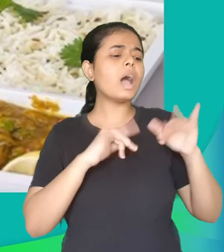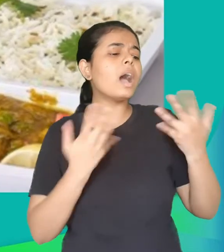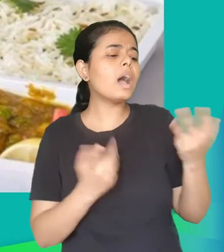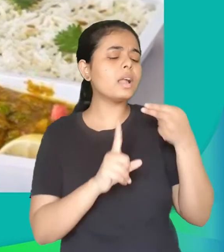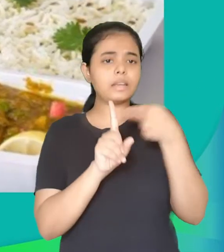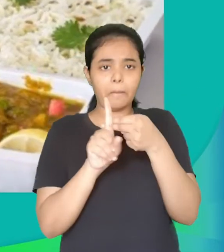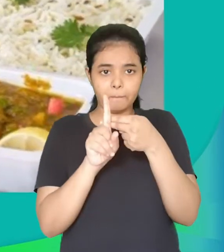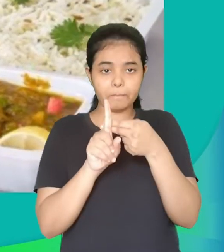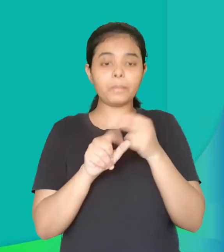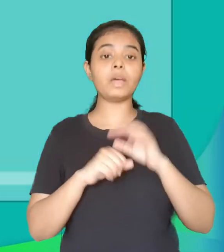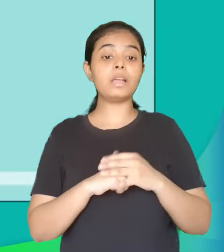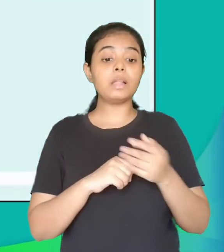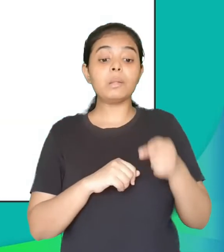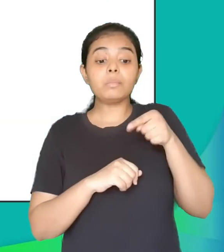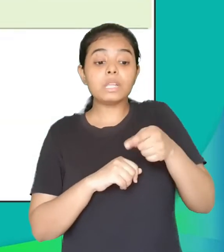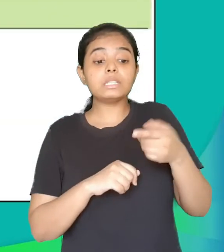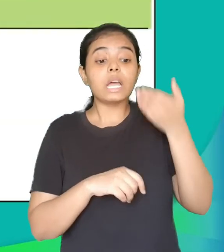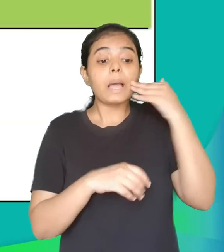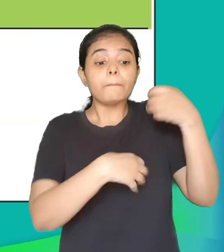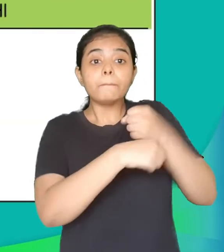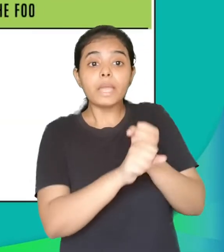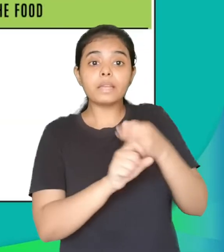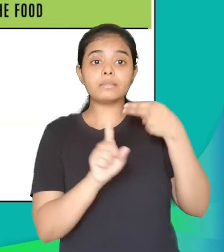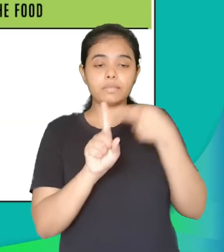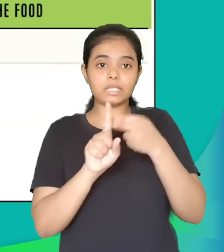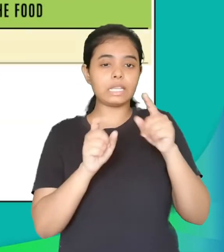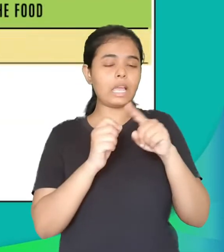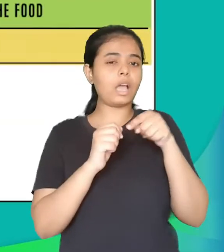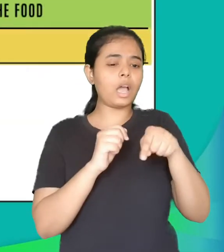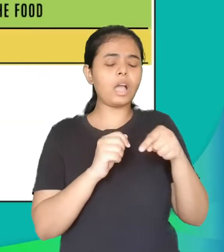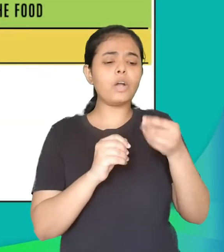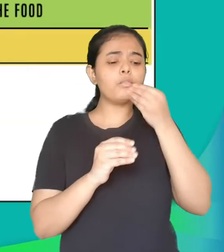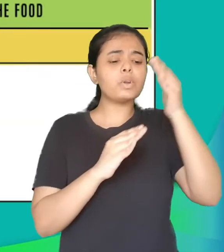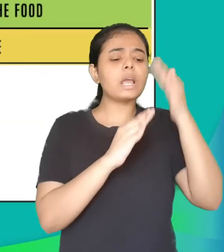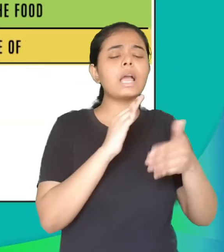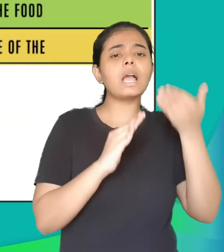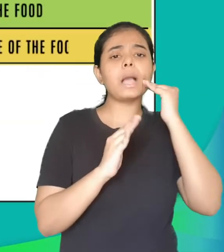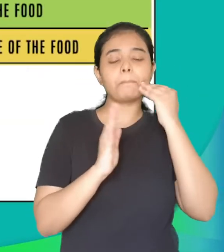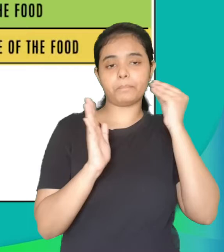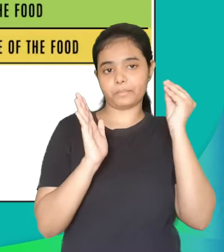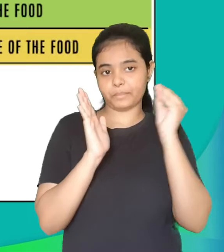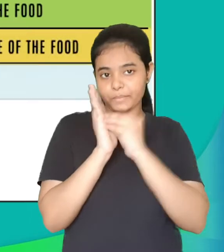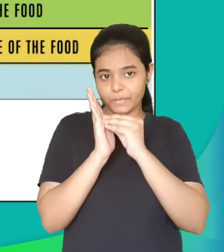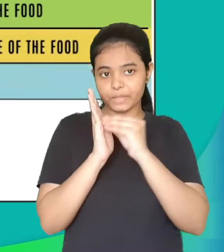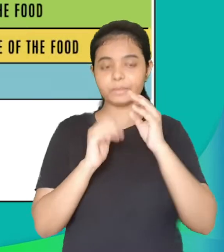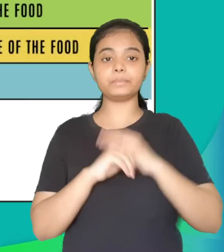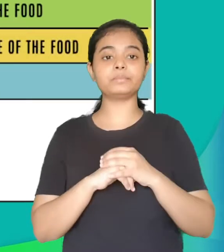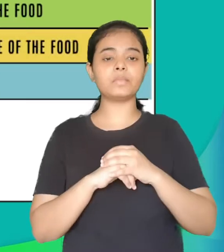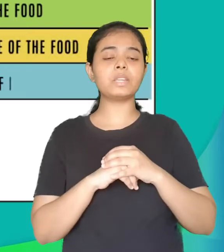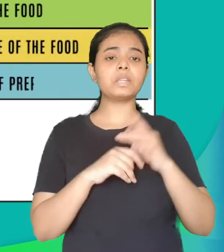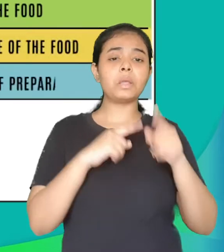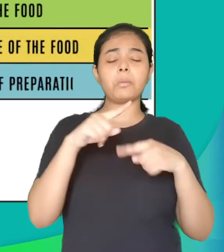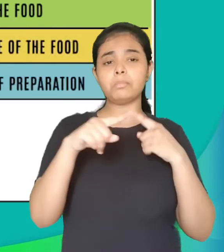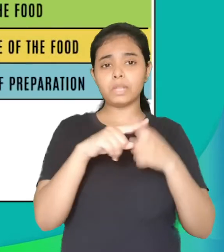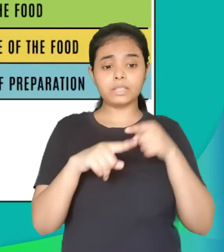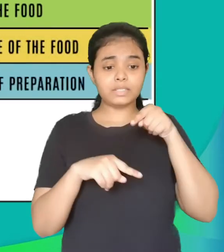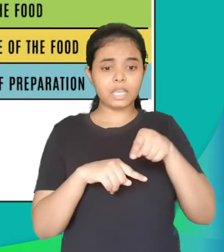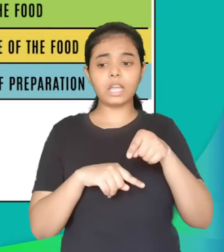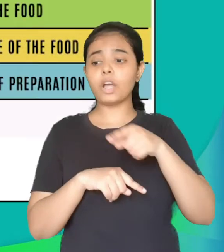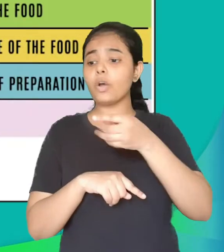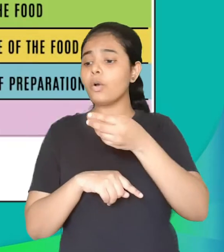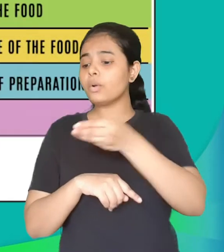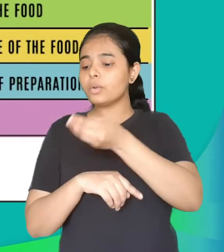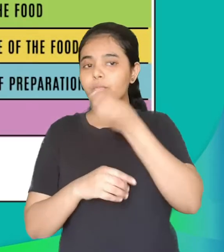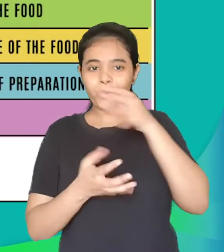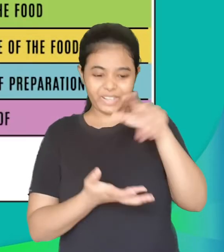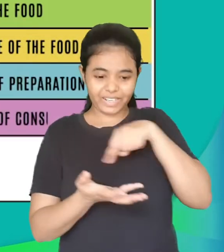Donated prepared food shall be labeled with the name of the food, the source of the food, the date of preparation,